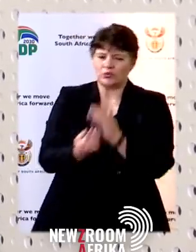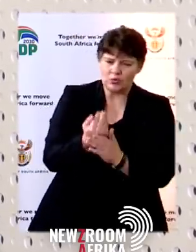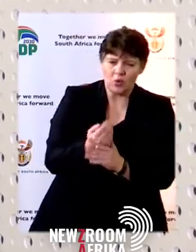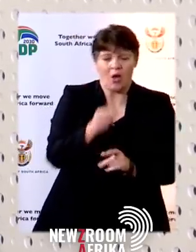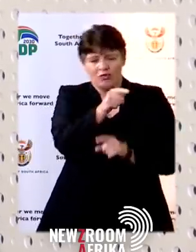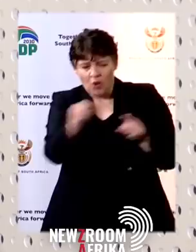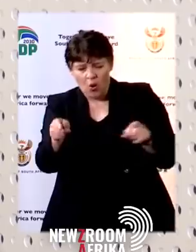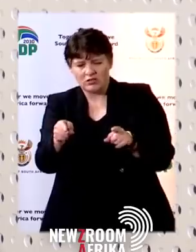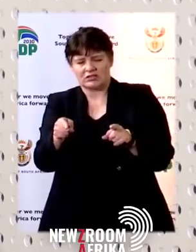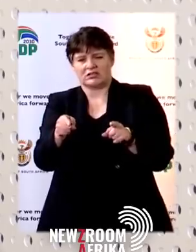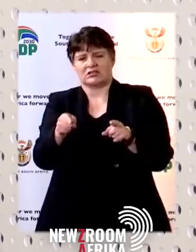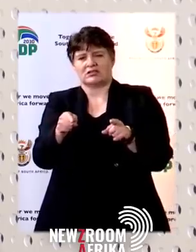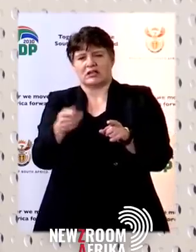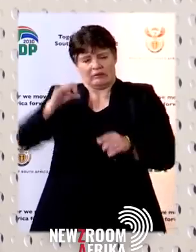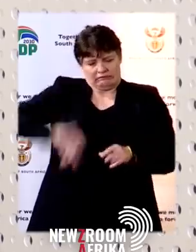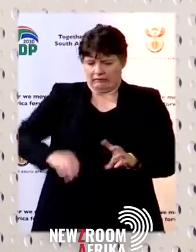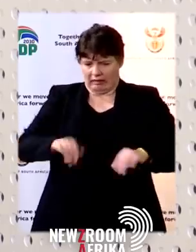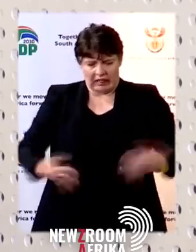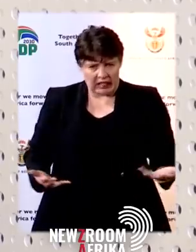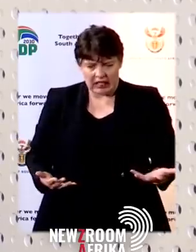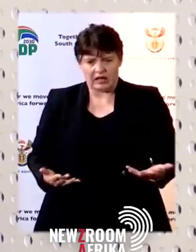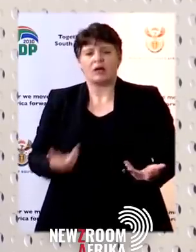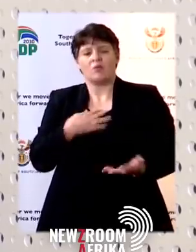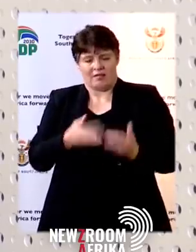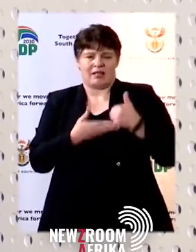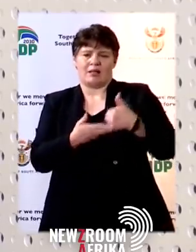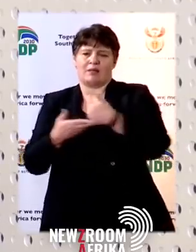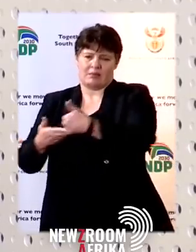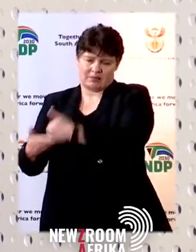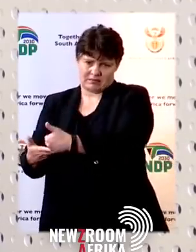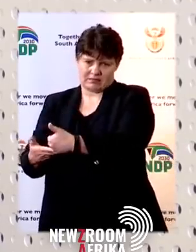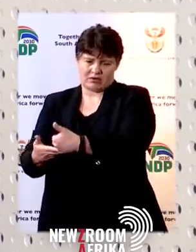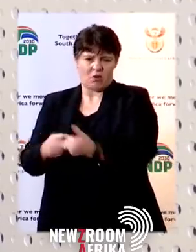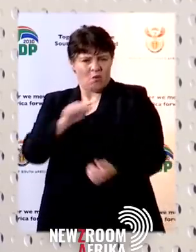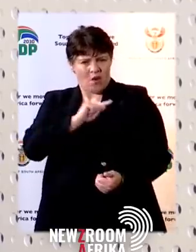incomes, so that we can show solidarity amongst ourselves